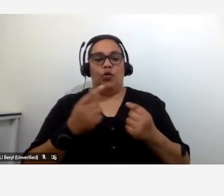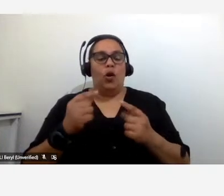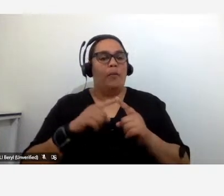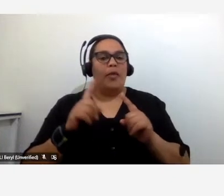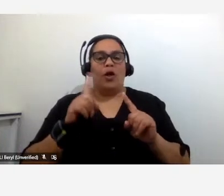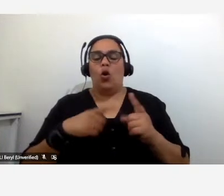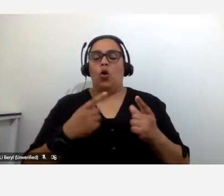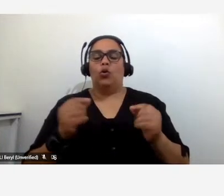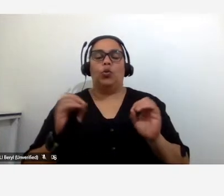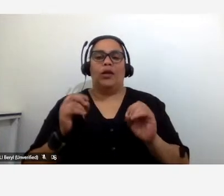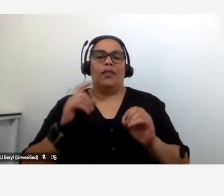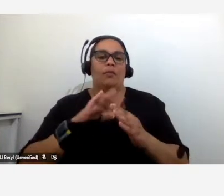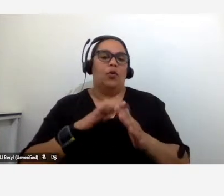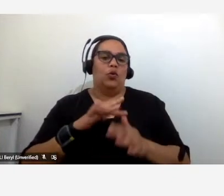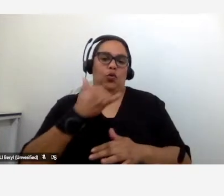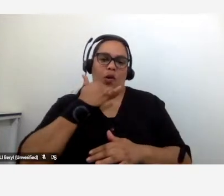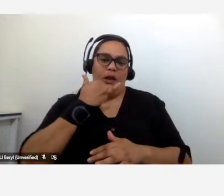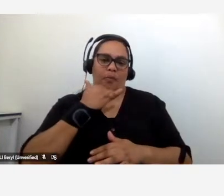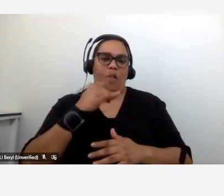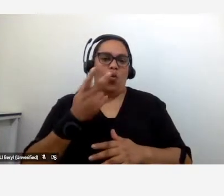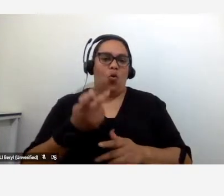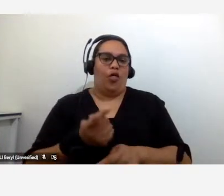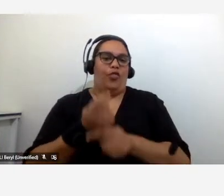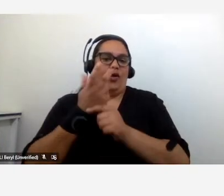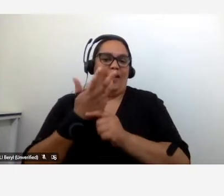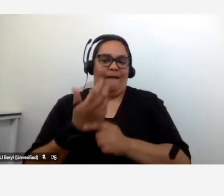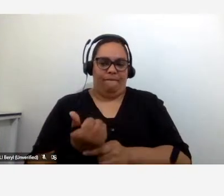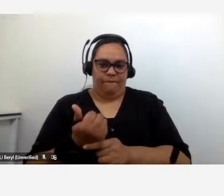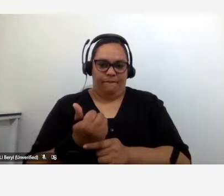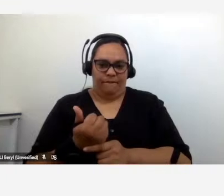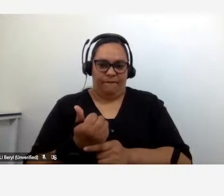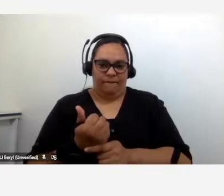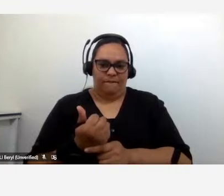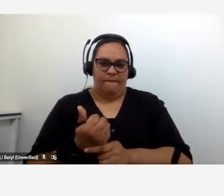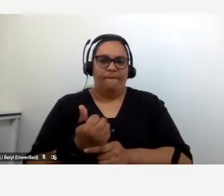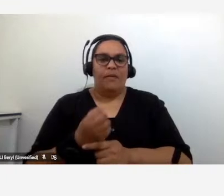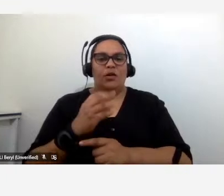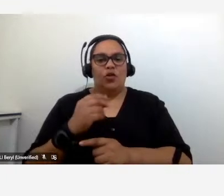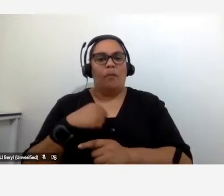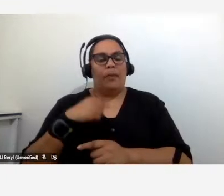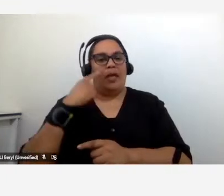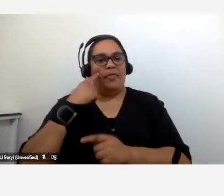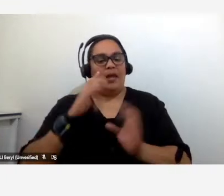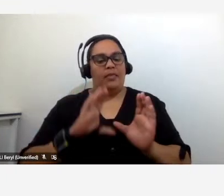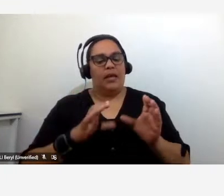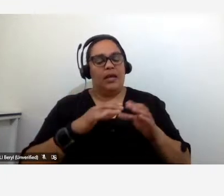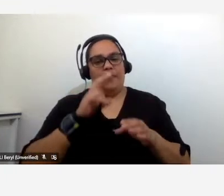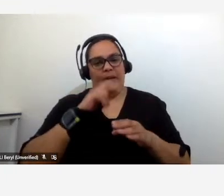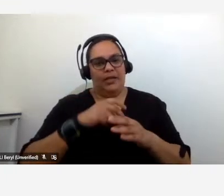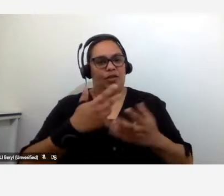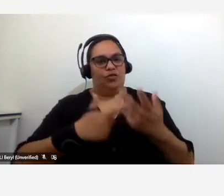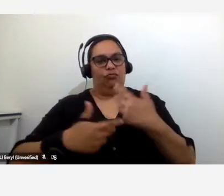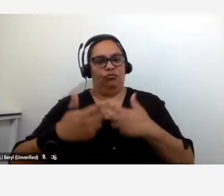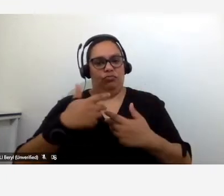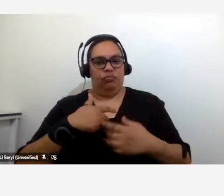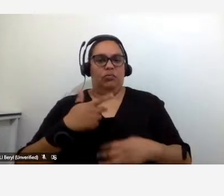happy, despite that their members, or they were threatened? So I think the committee would need that to take us through.